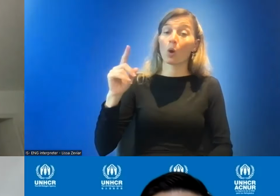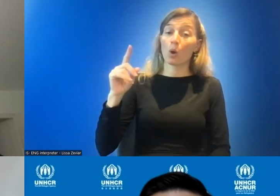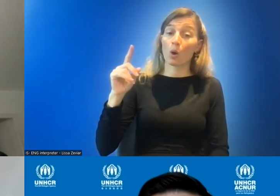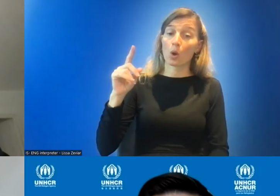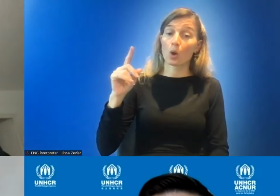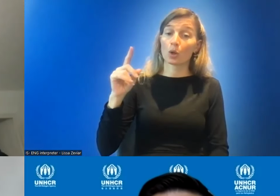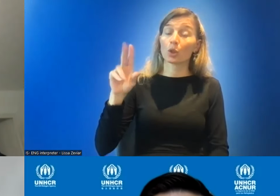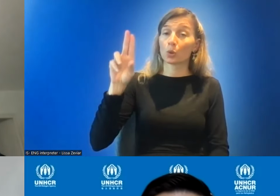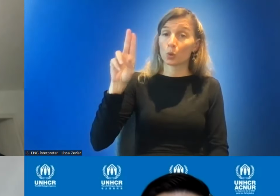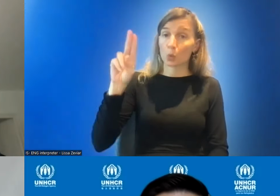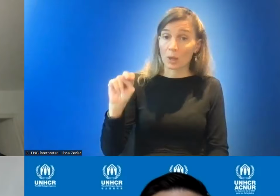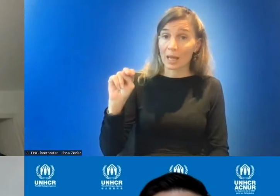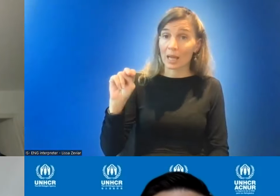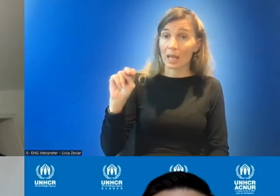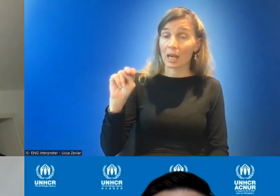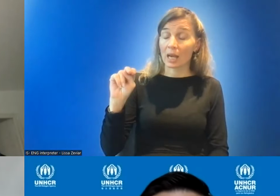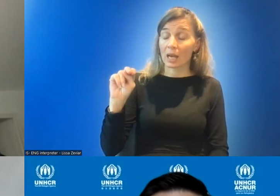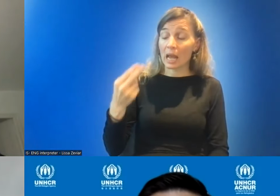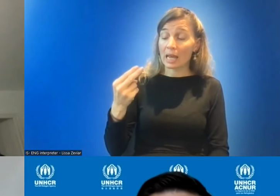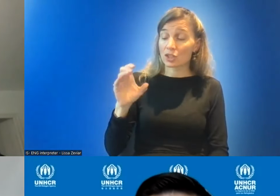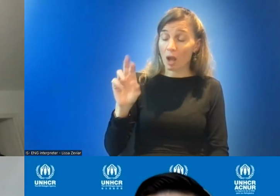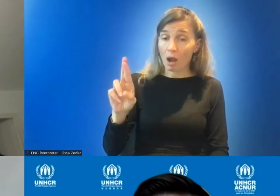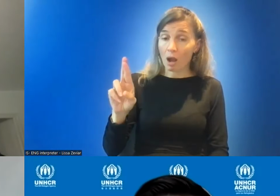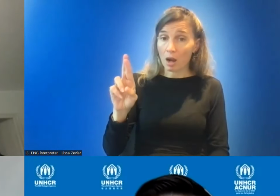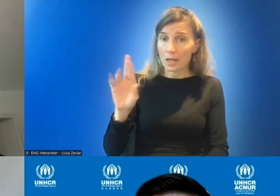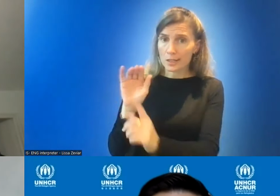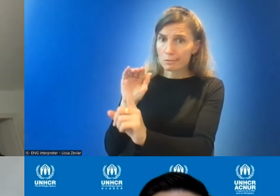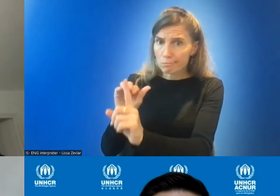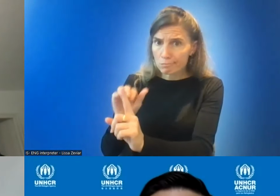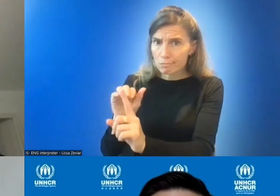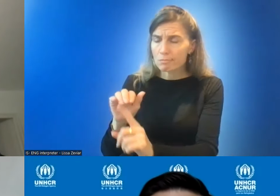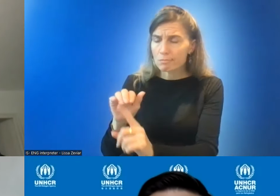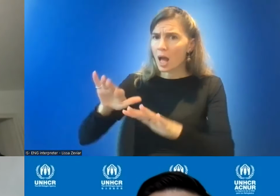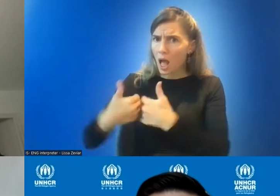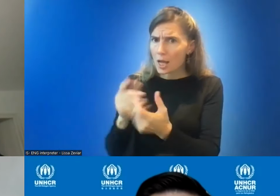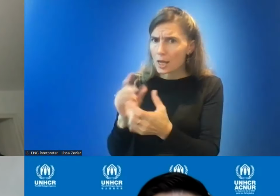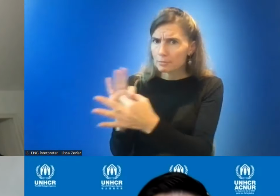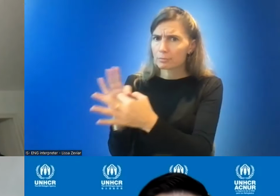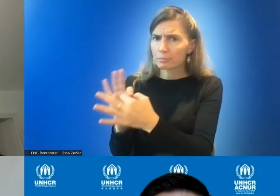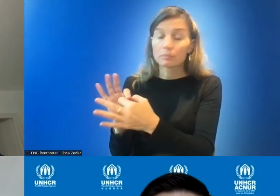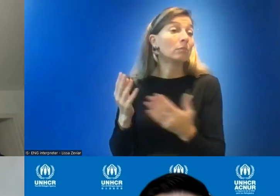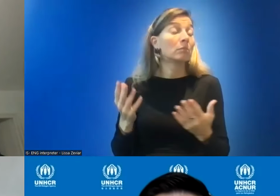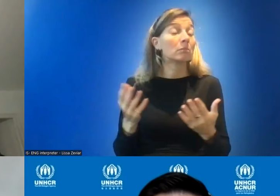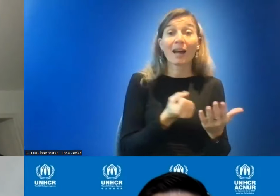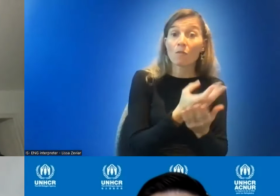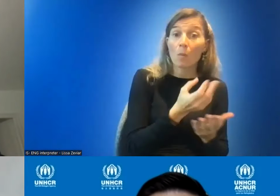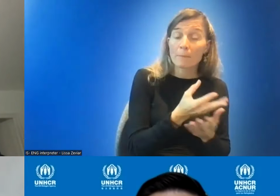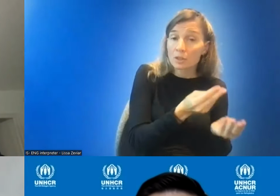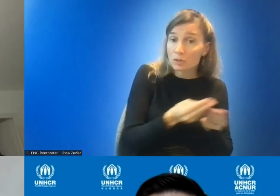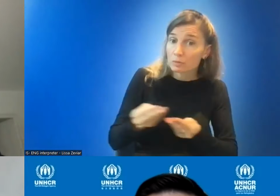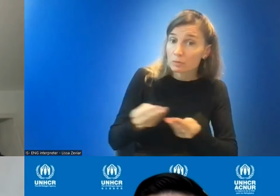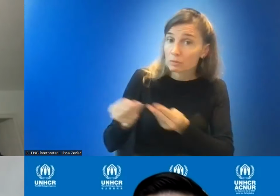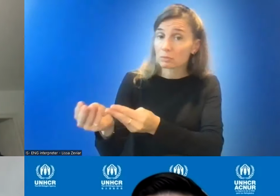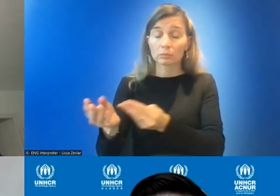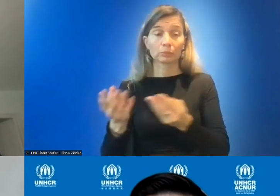UNHCR as an OPD and see how we can collaborate, and that might include, sharing information or providing some ways